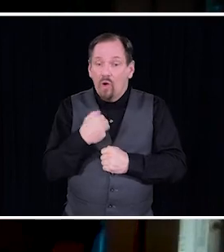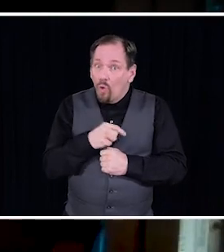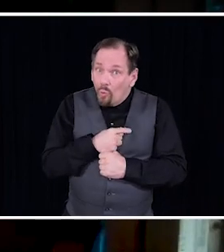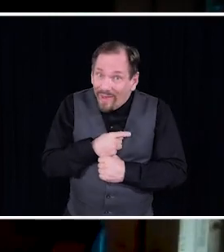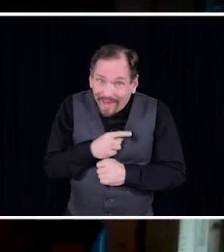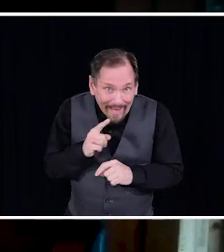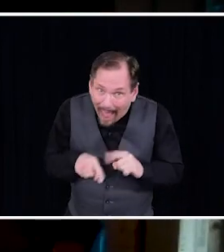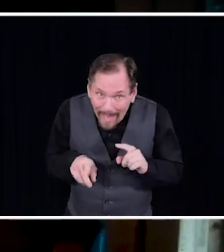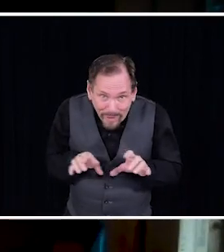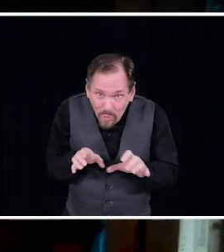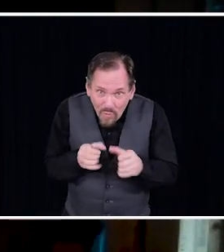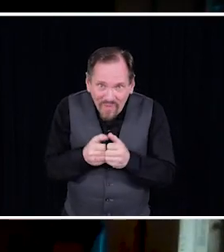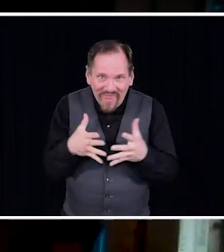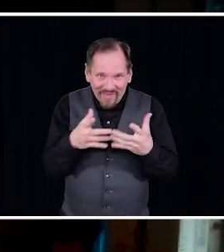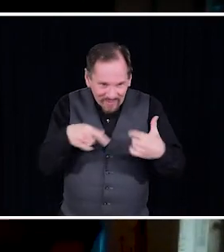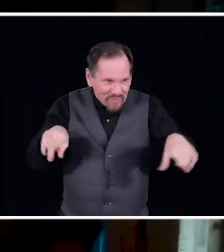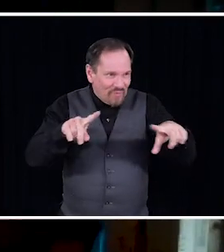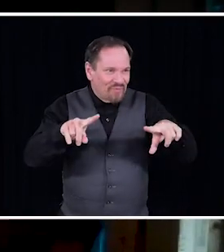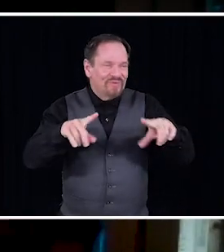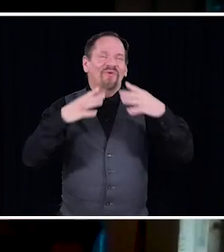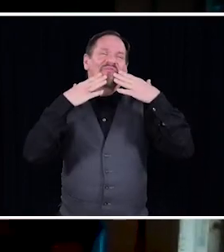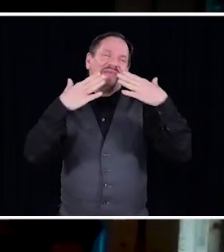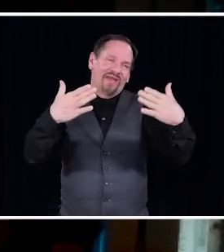We could not have done it without you.